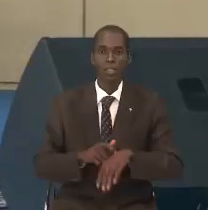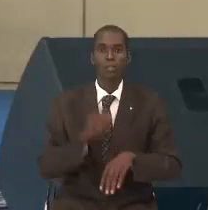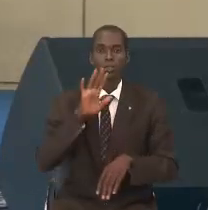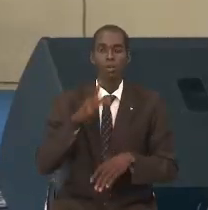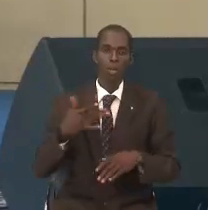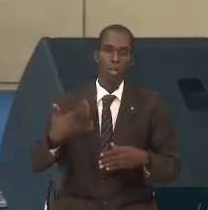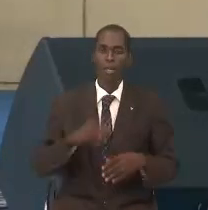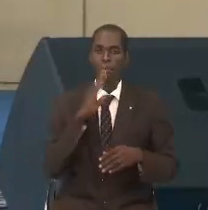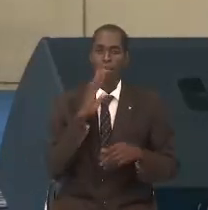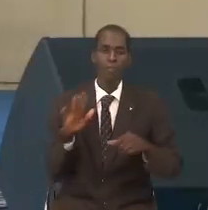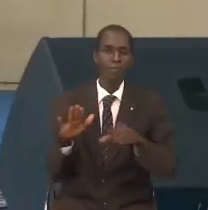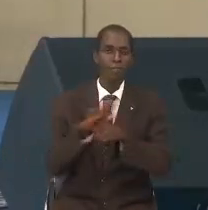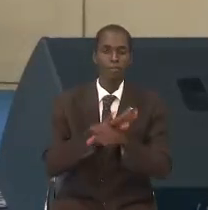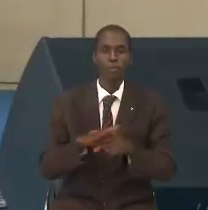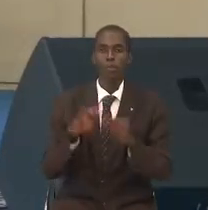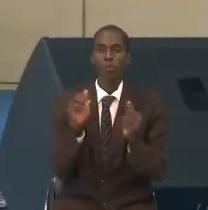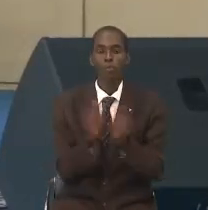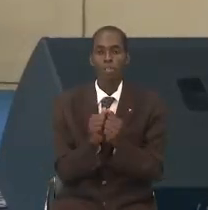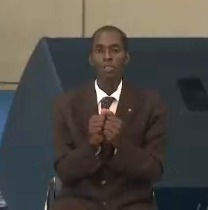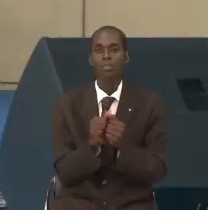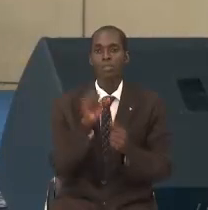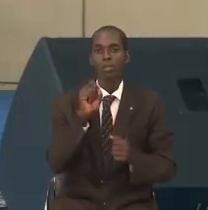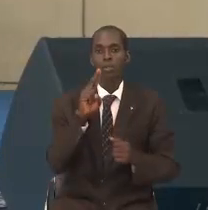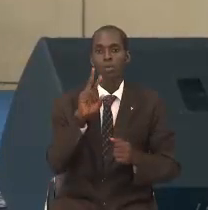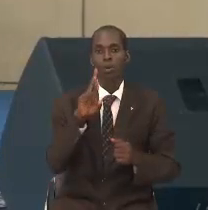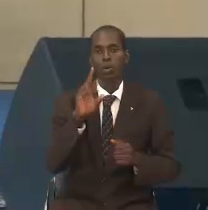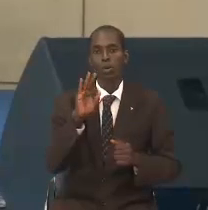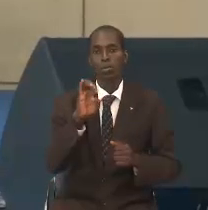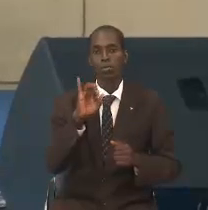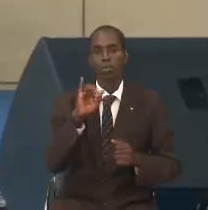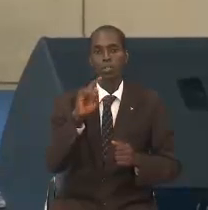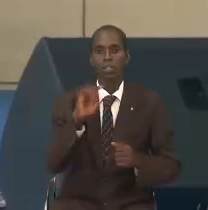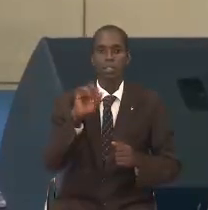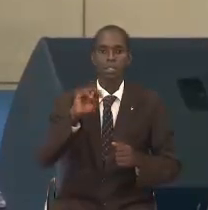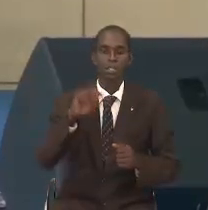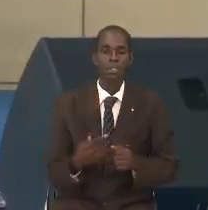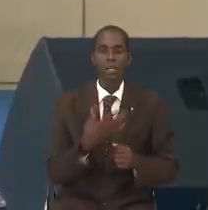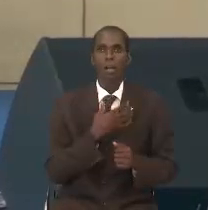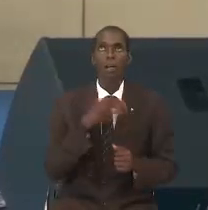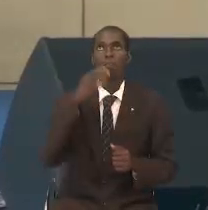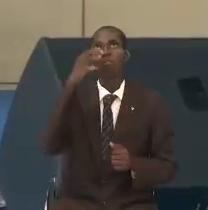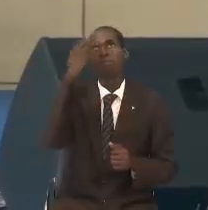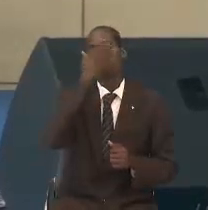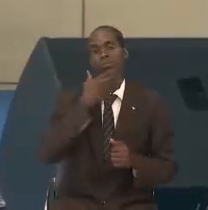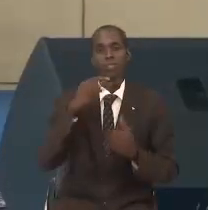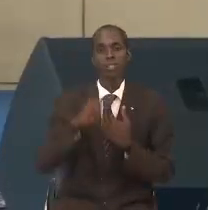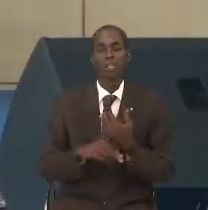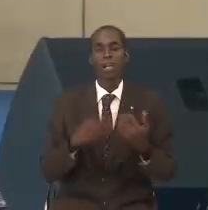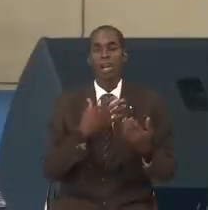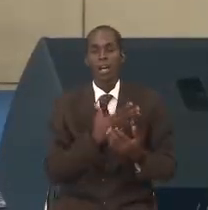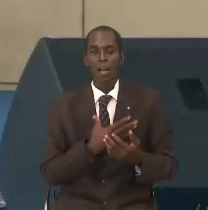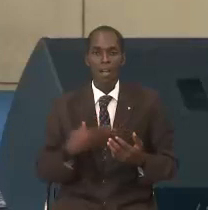overcharged with surfeiting and drunkenness and the cares of this life, so that